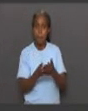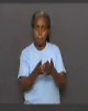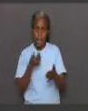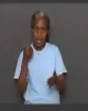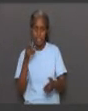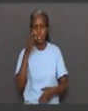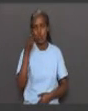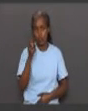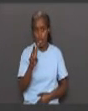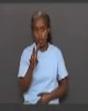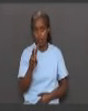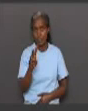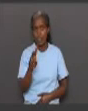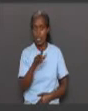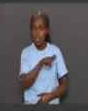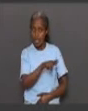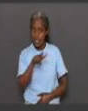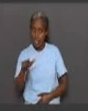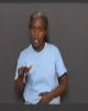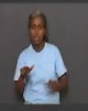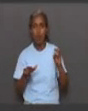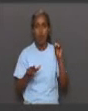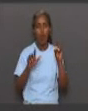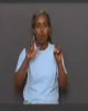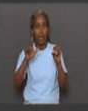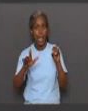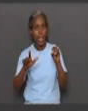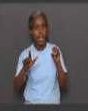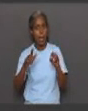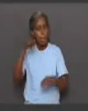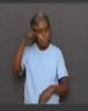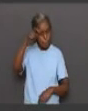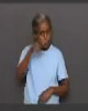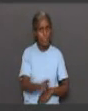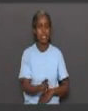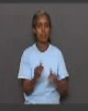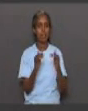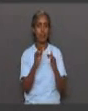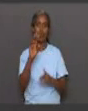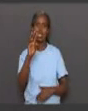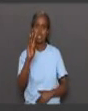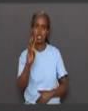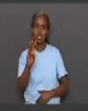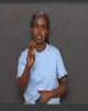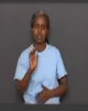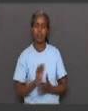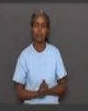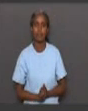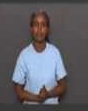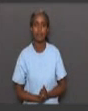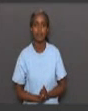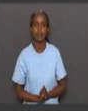18 minus 12, line OL must be 6.